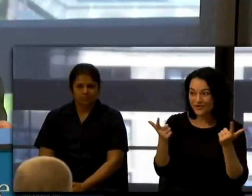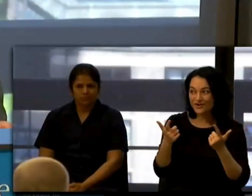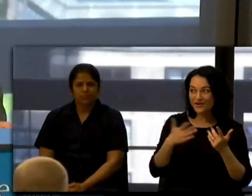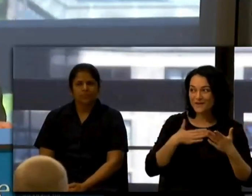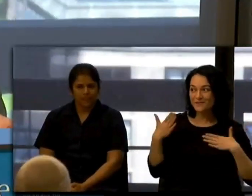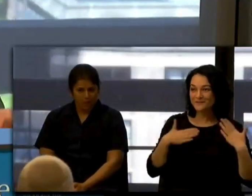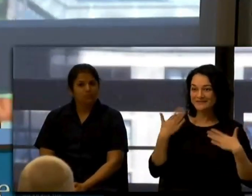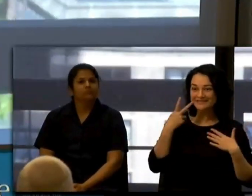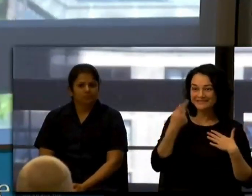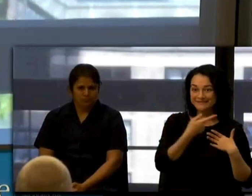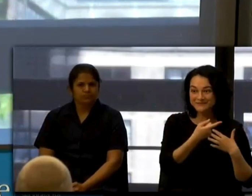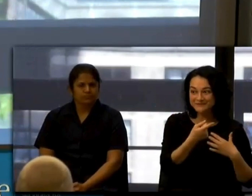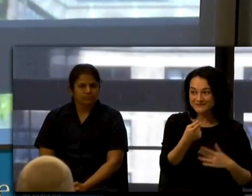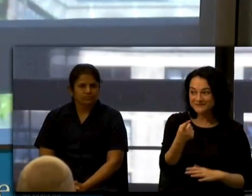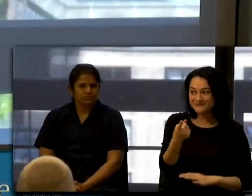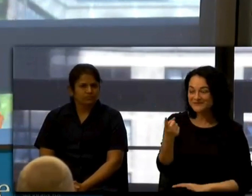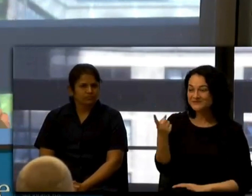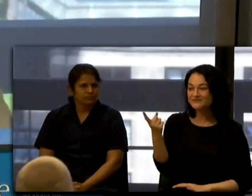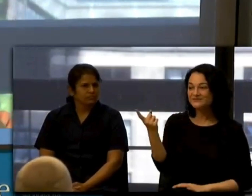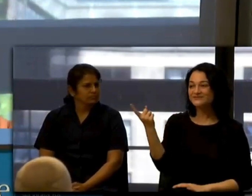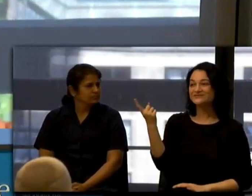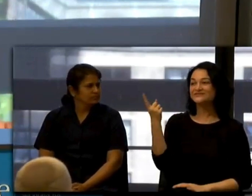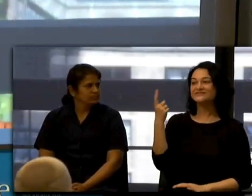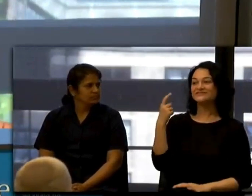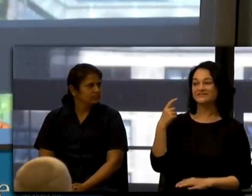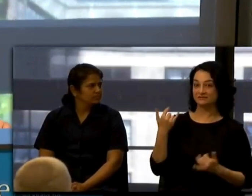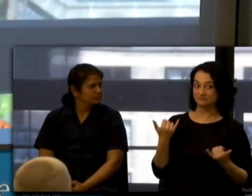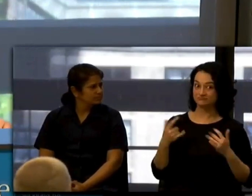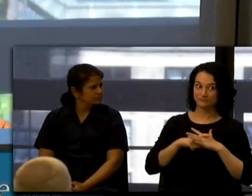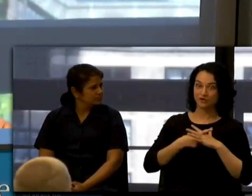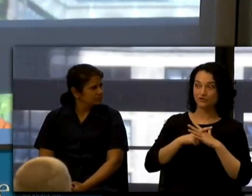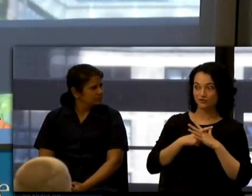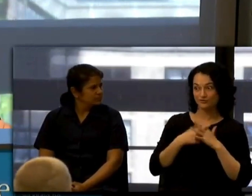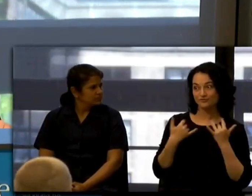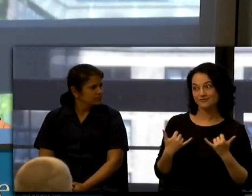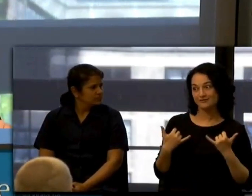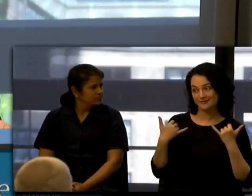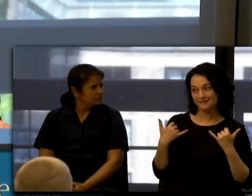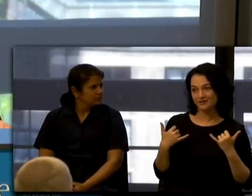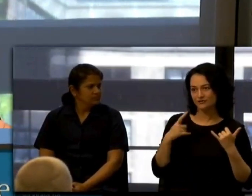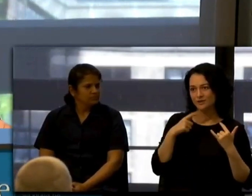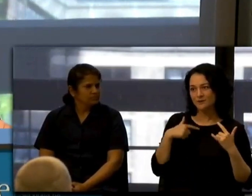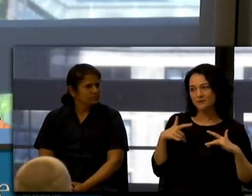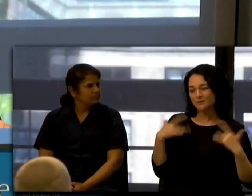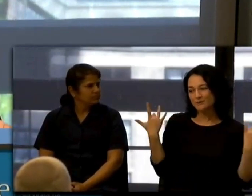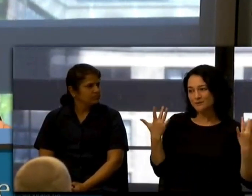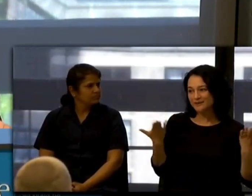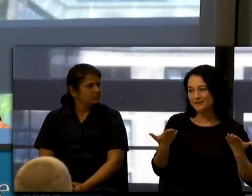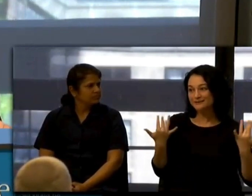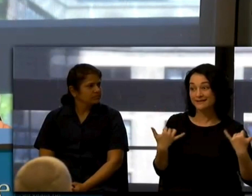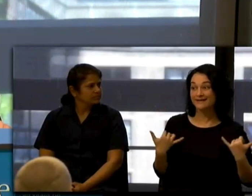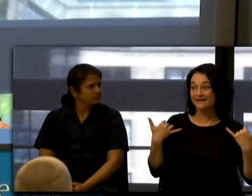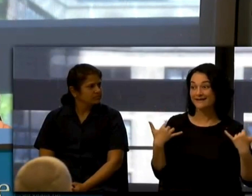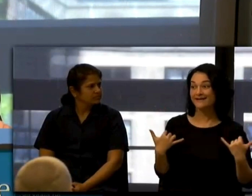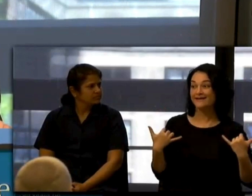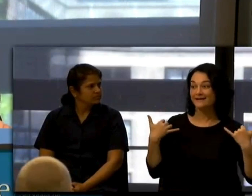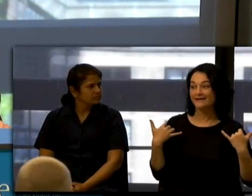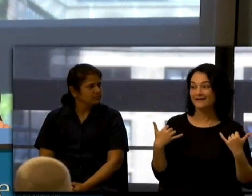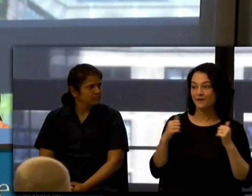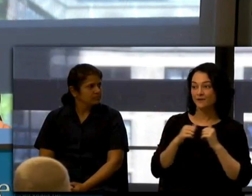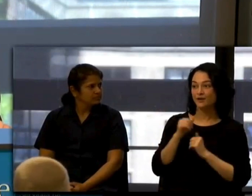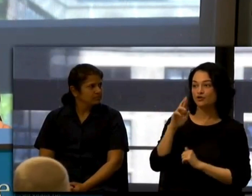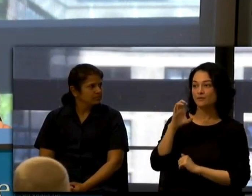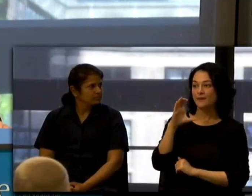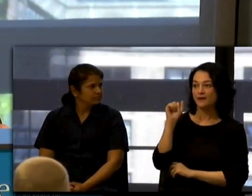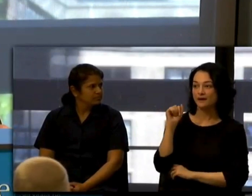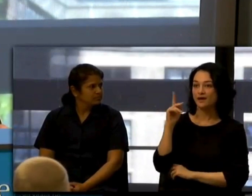it's my honor to introduce to you to get us kicked off, Rebecca Coakley, Program Officer at U.S. Disability Rights here